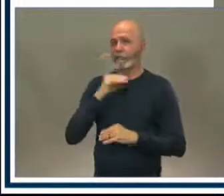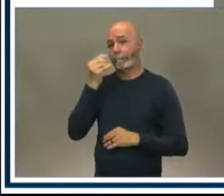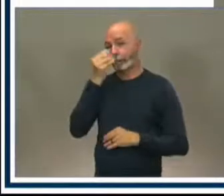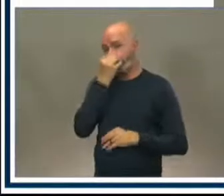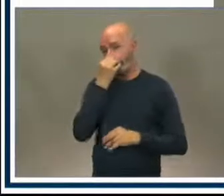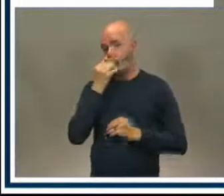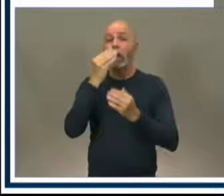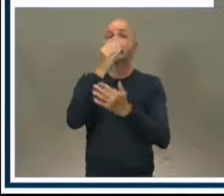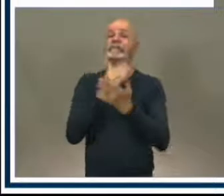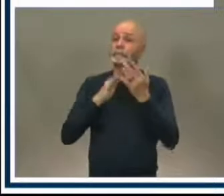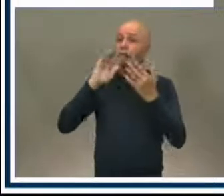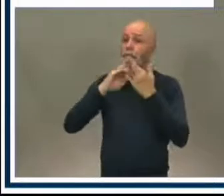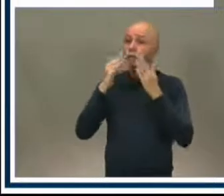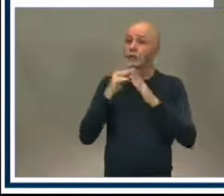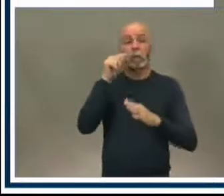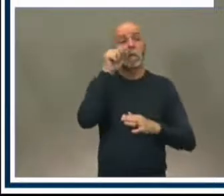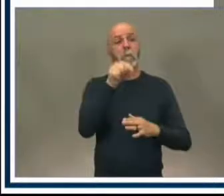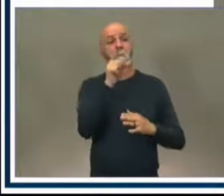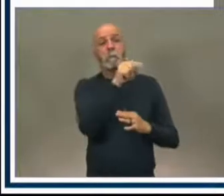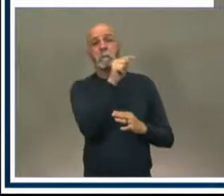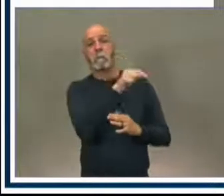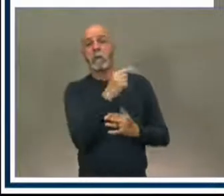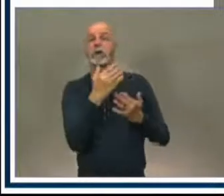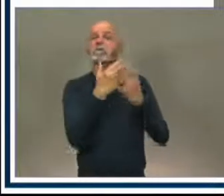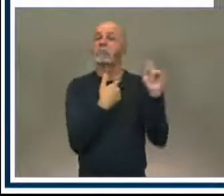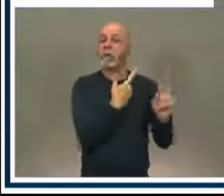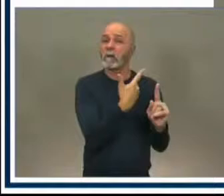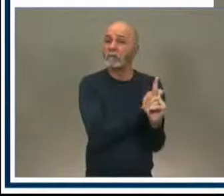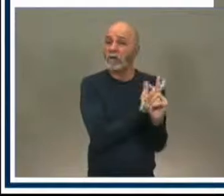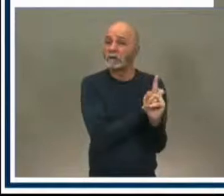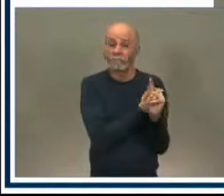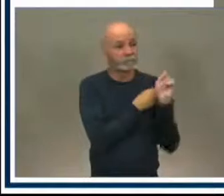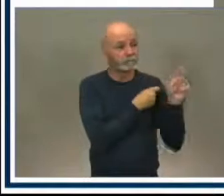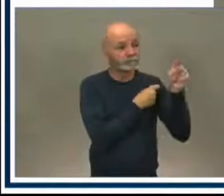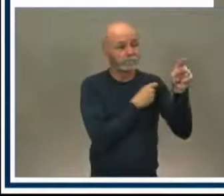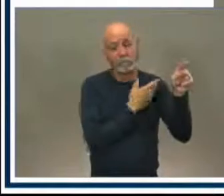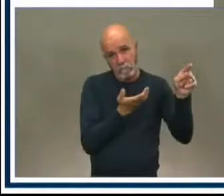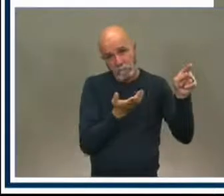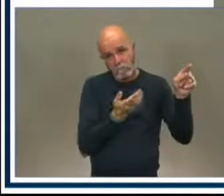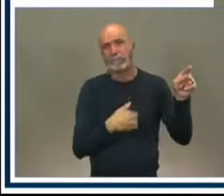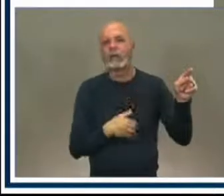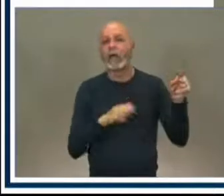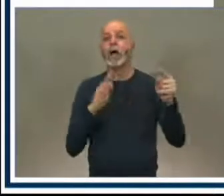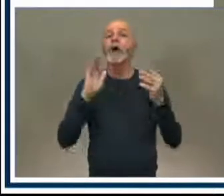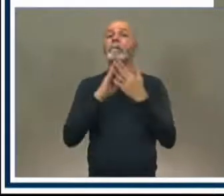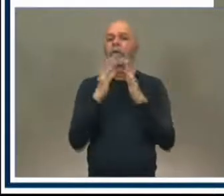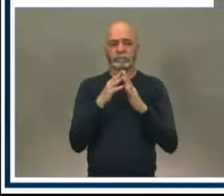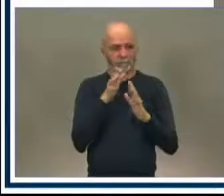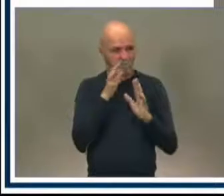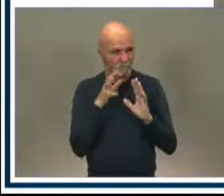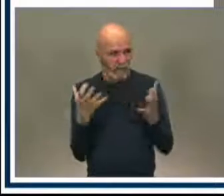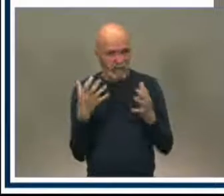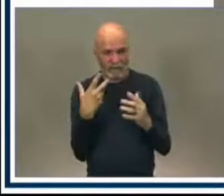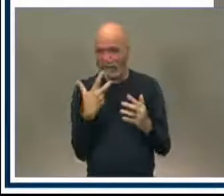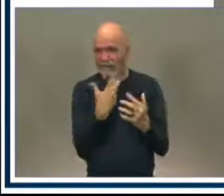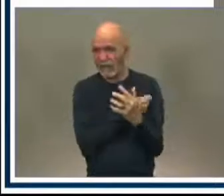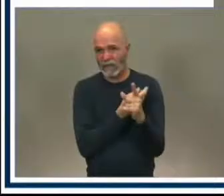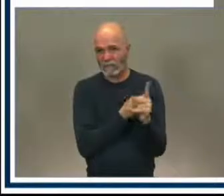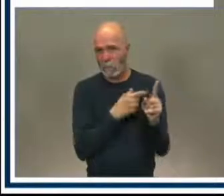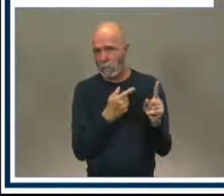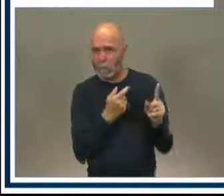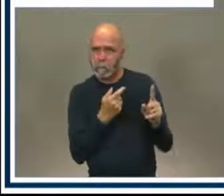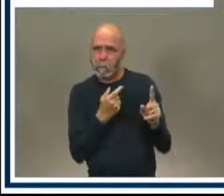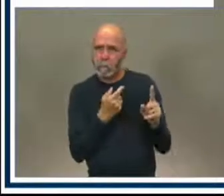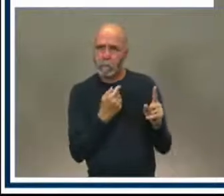data, we've seen, some communities where there's been lower vaccination rates. We've taken the opportunity